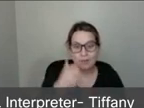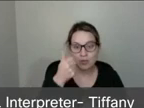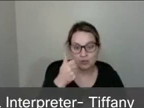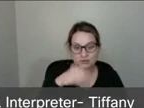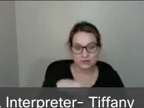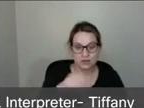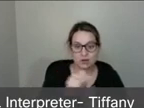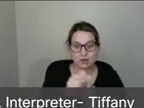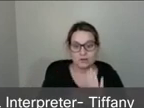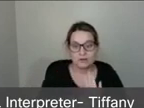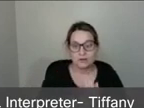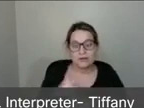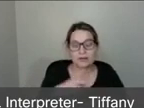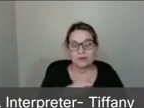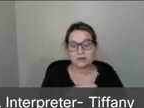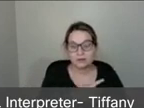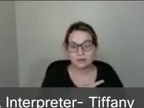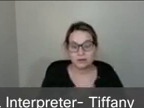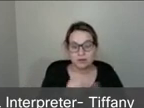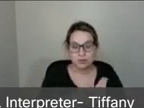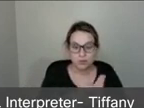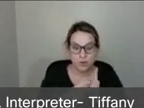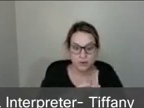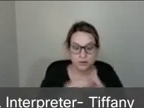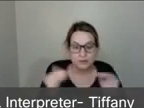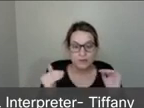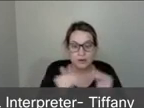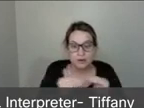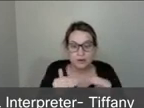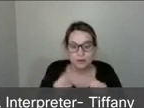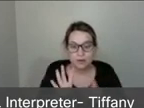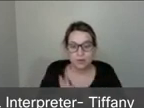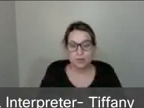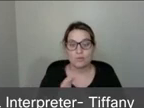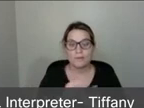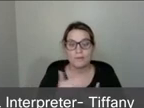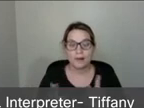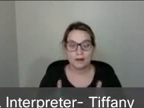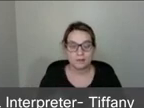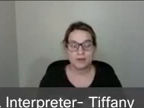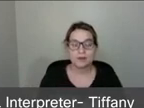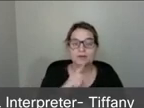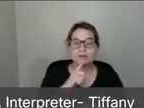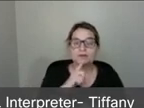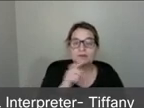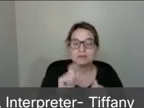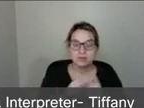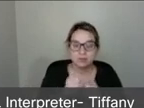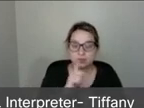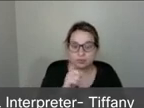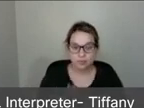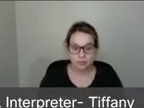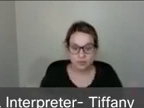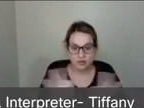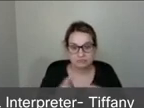state legislature. The criterion of equal population across districts is important, but it can vary up